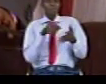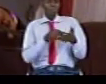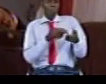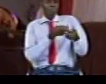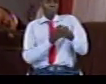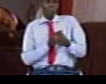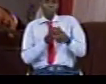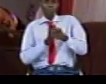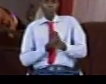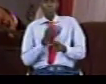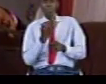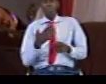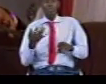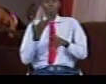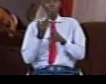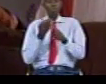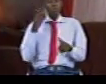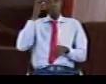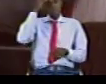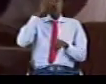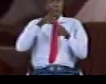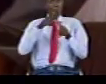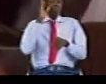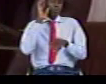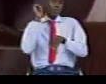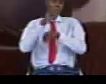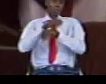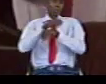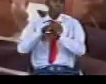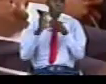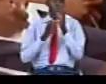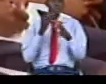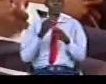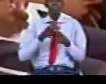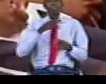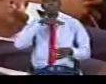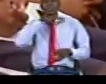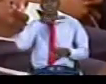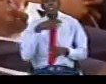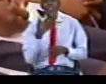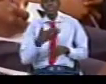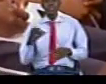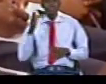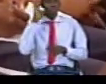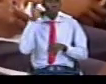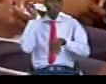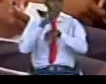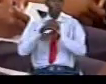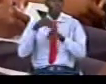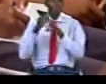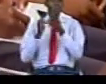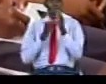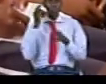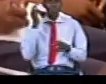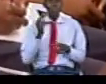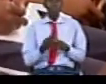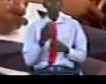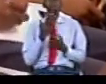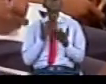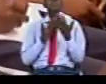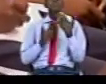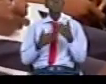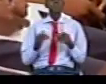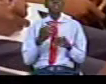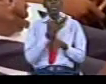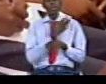Satan, but you overcome. Defilement and derailment, you overcome. Covetousness and corruption,